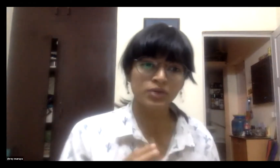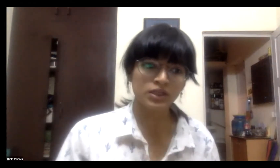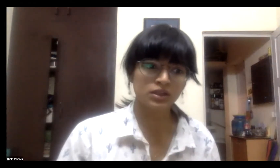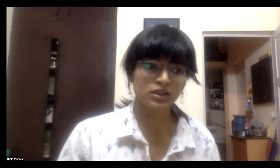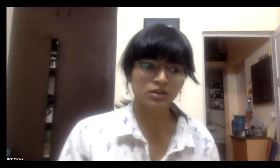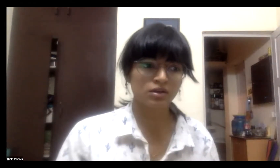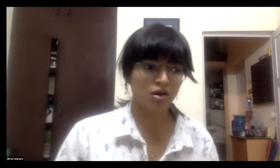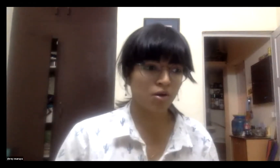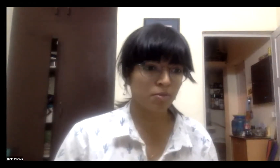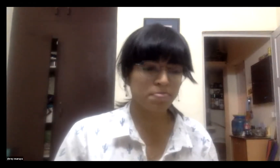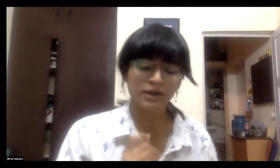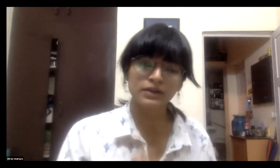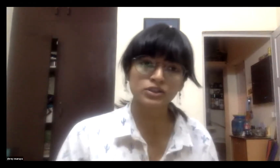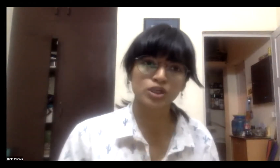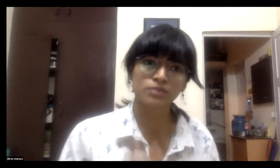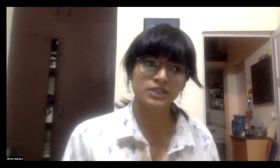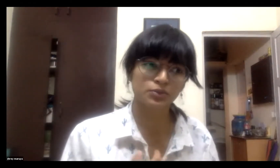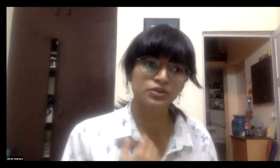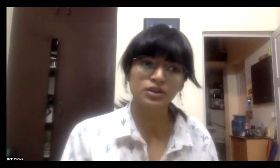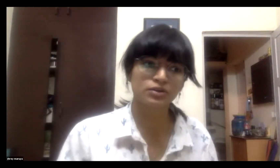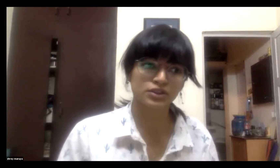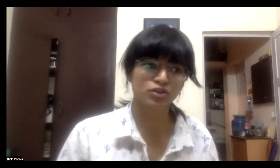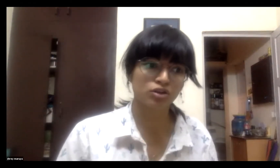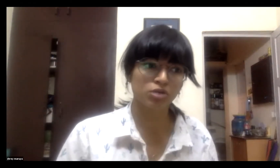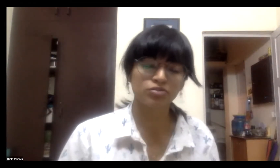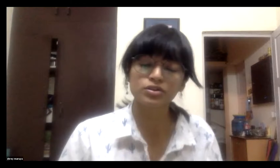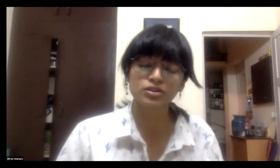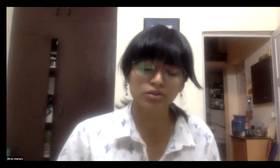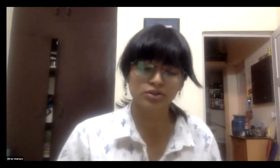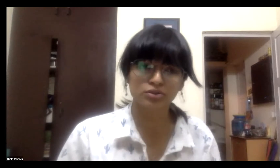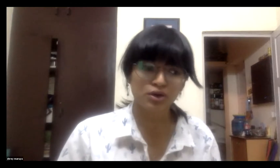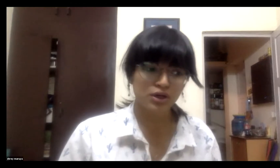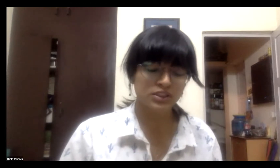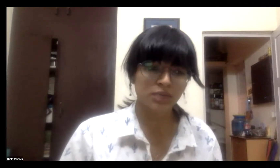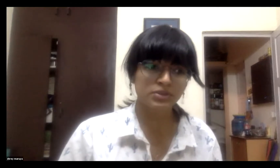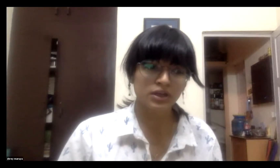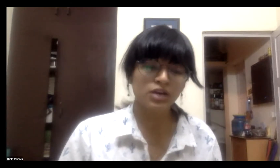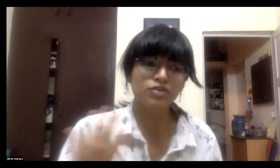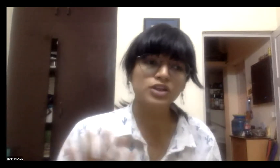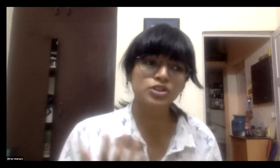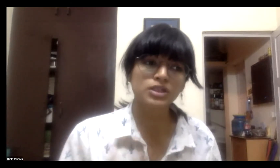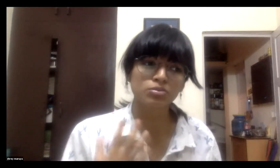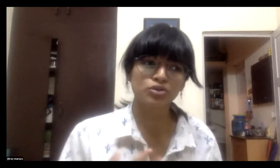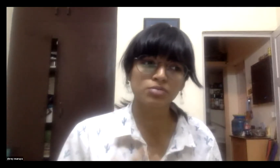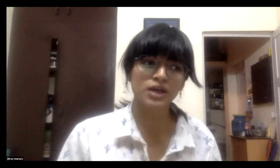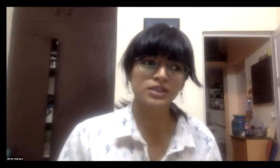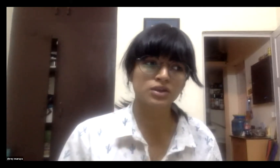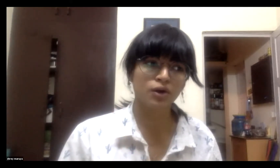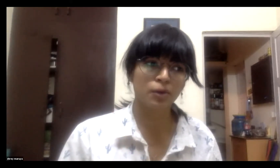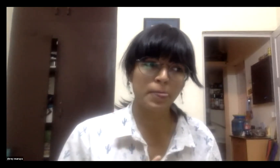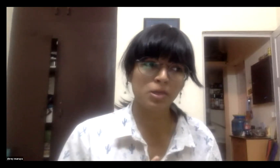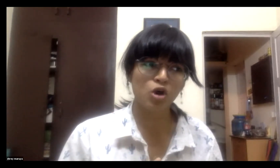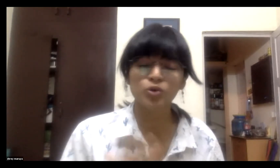so many little hidden gems that we really couldn't talk about. We couldn't go into depth. In fact, reading